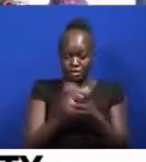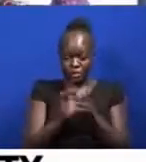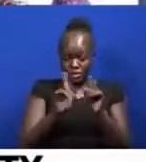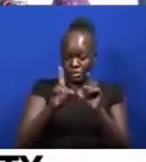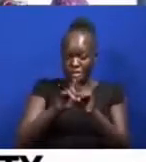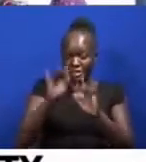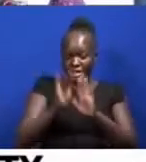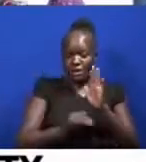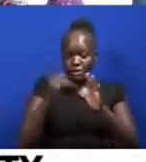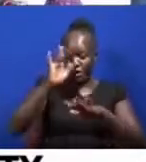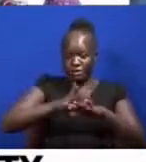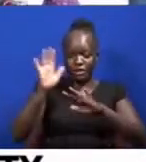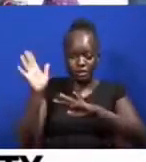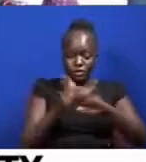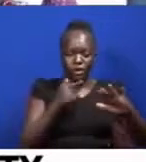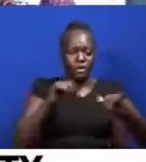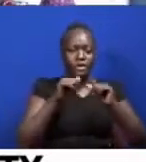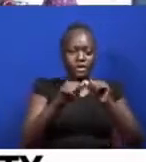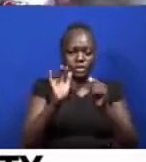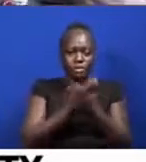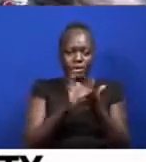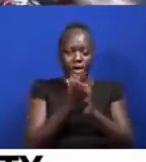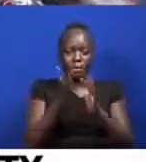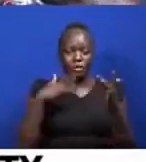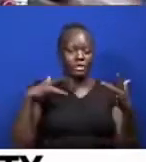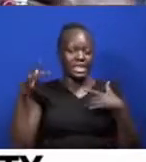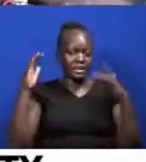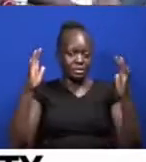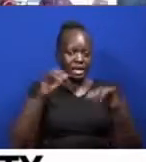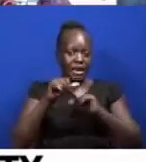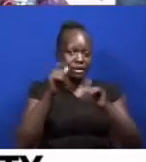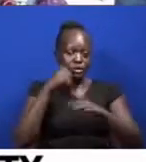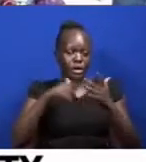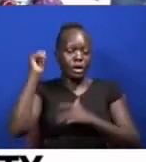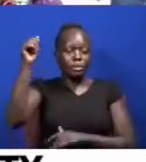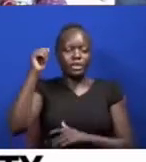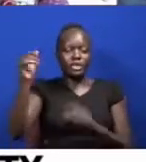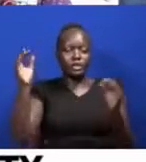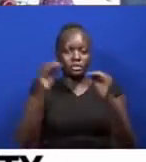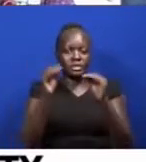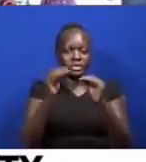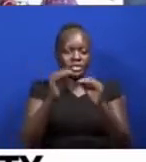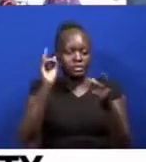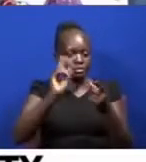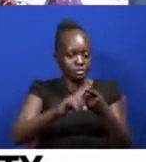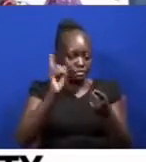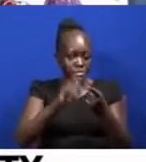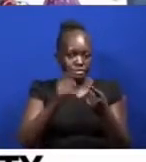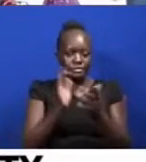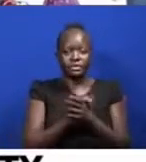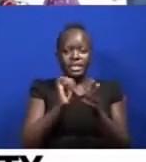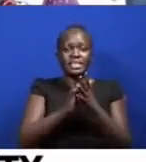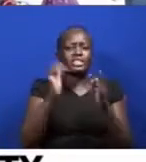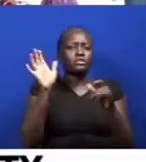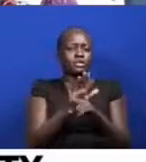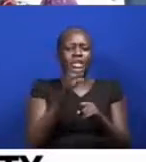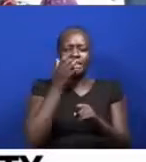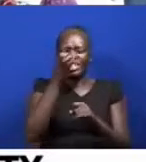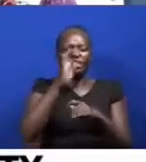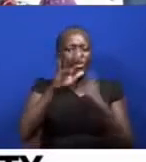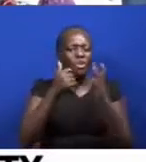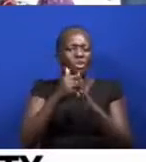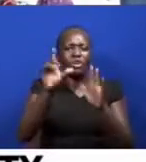of the infection cases. We continue to be concerned about the political gatherings that have totally ignored